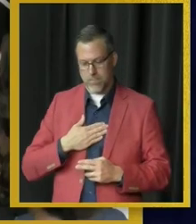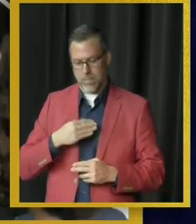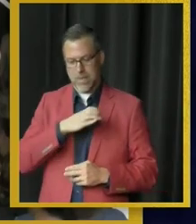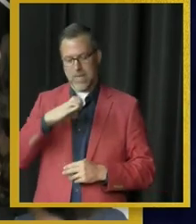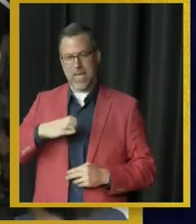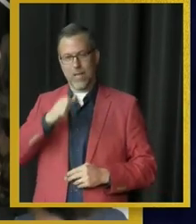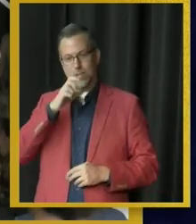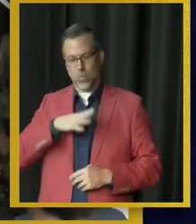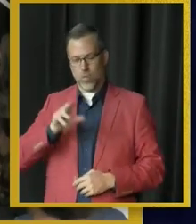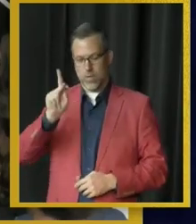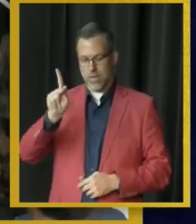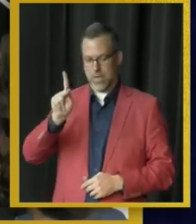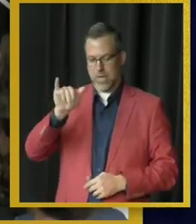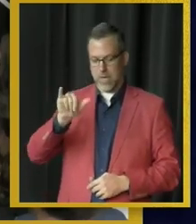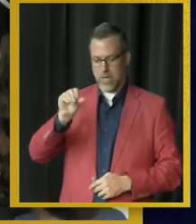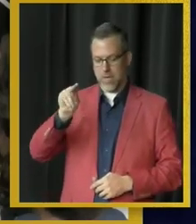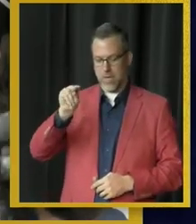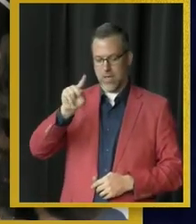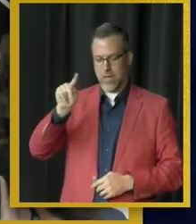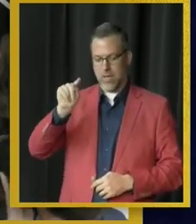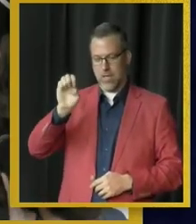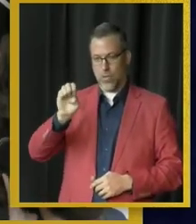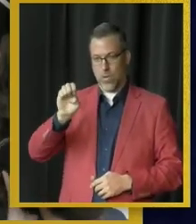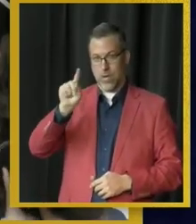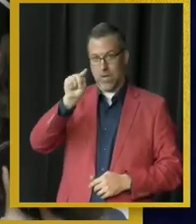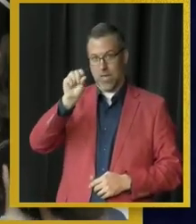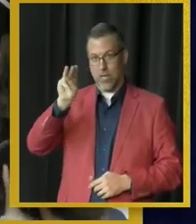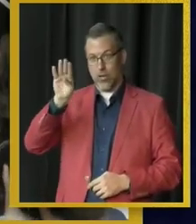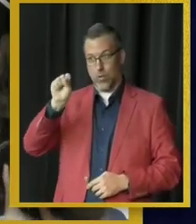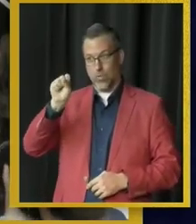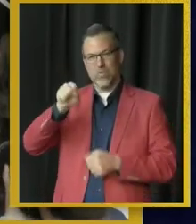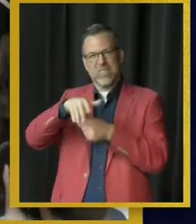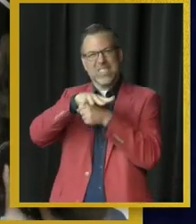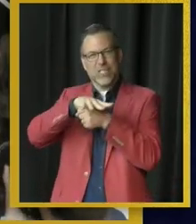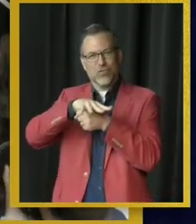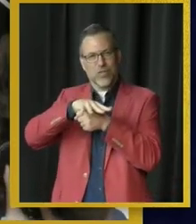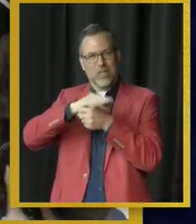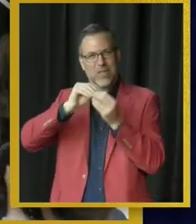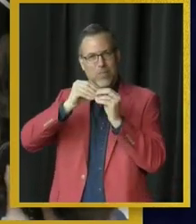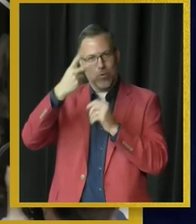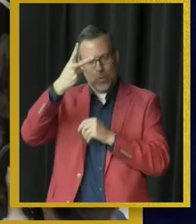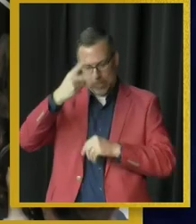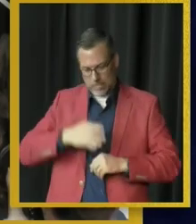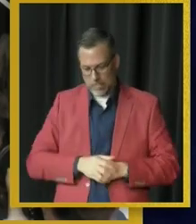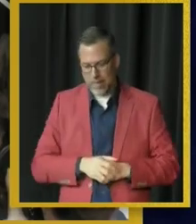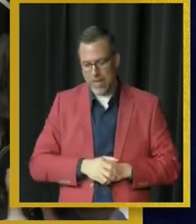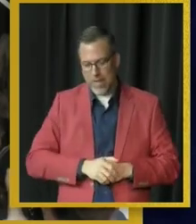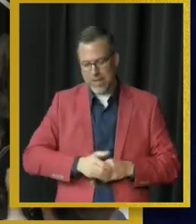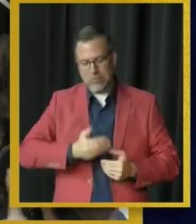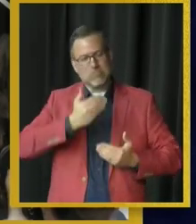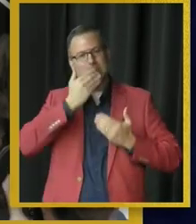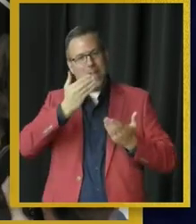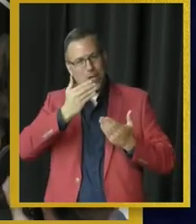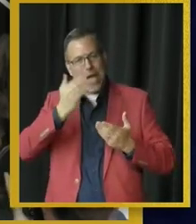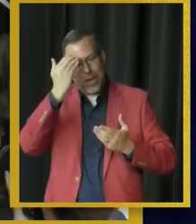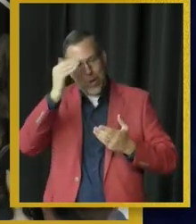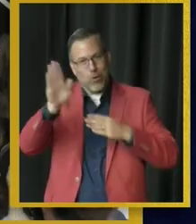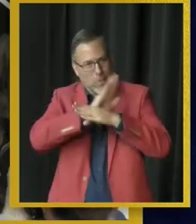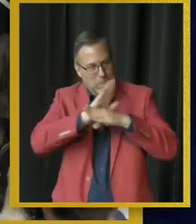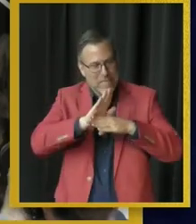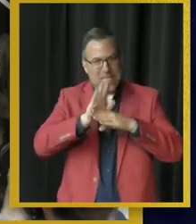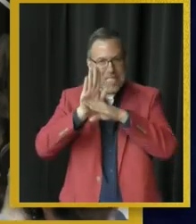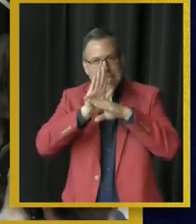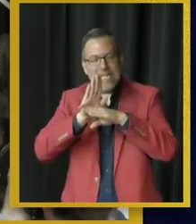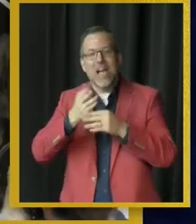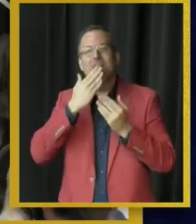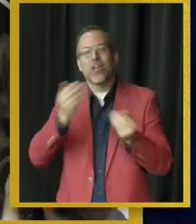Councilwoman Quante Toombs of District 2, and I want to thank you for taking time this morning out of your busy schedule to come together to hear